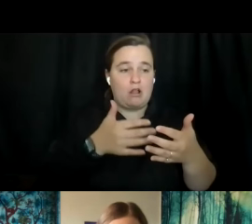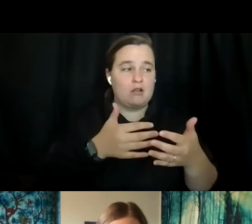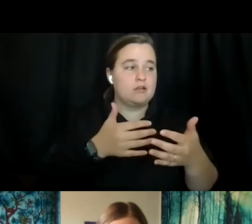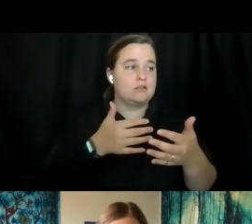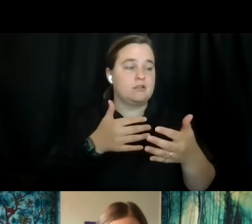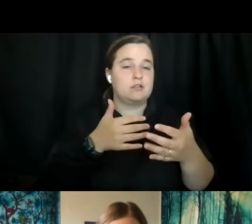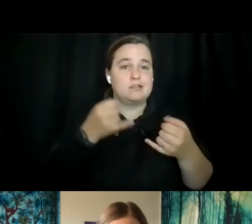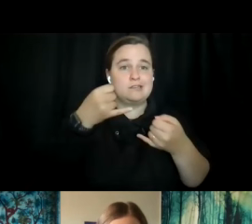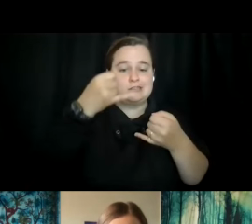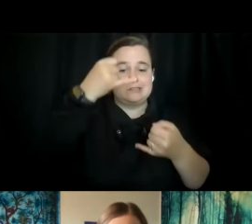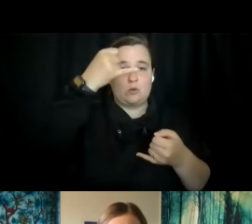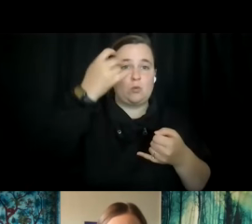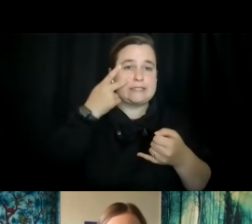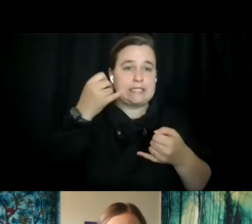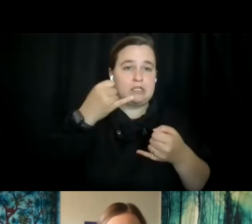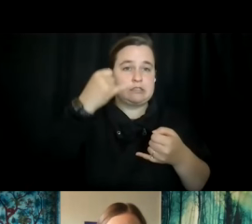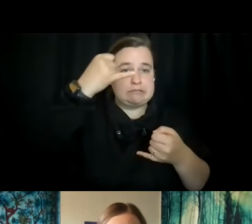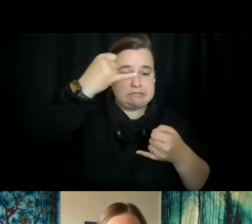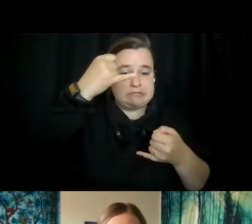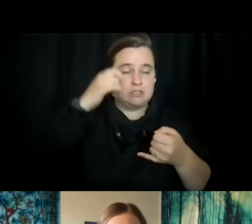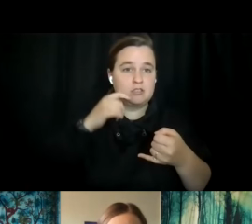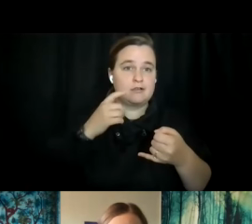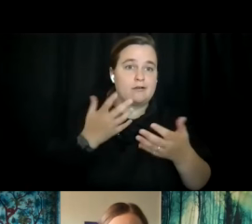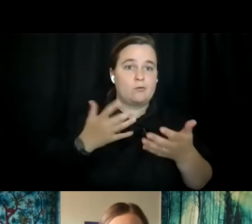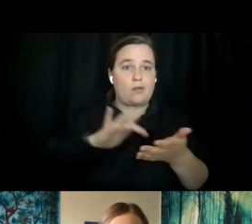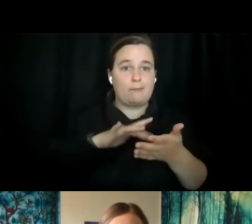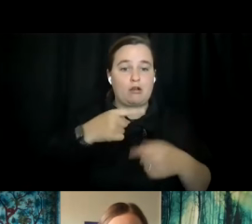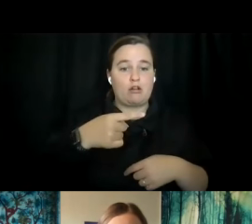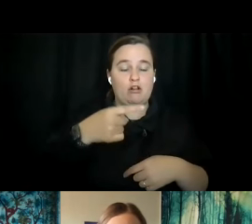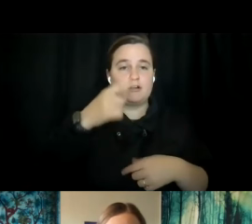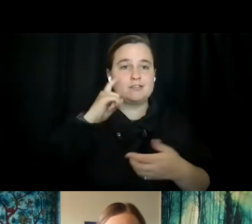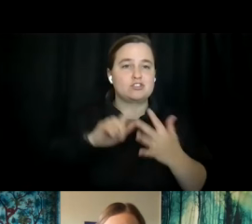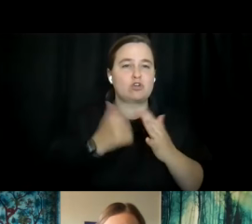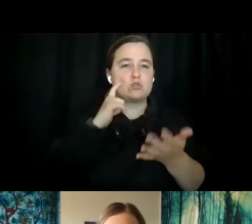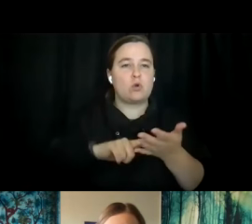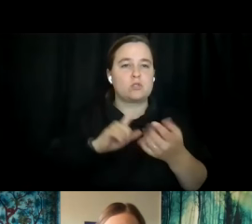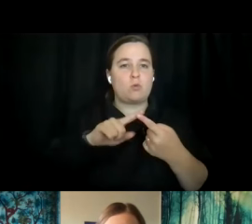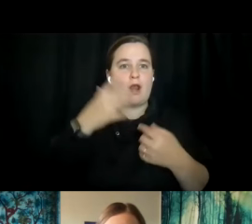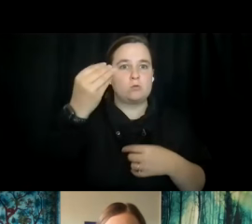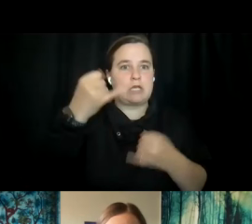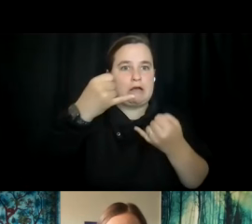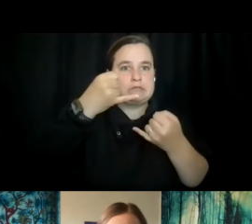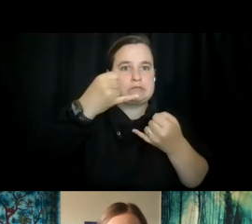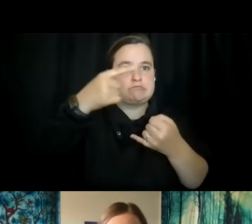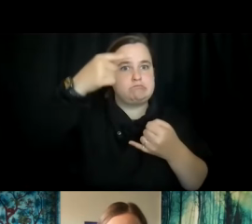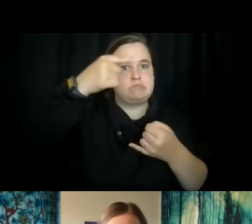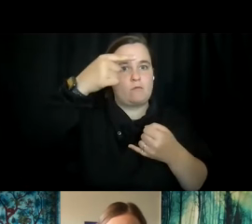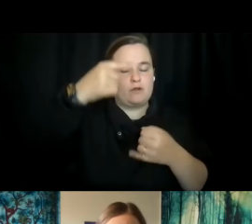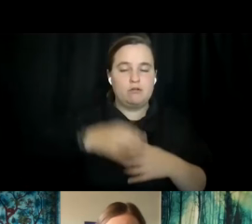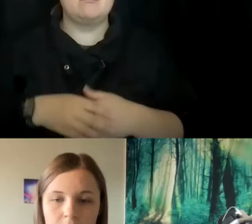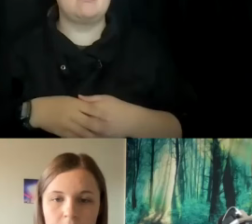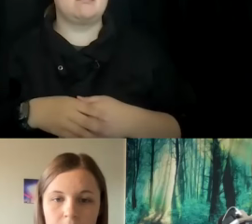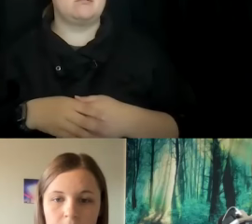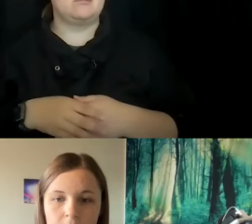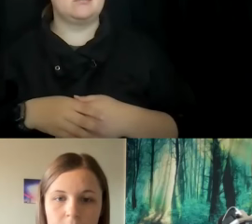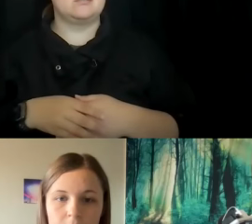our window. So the fawning aspect can kind of feel like, so it's not quite, so one, it